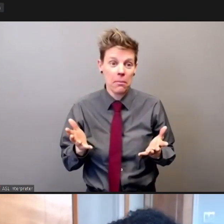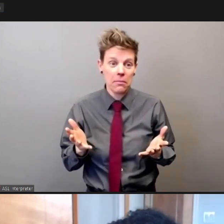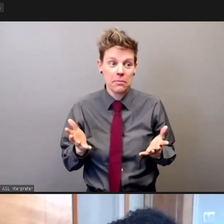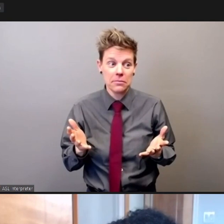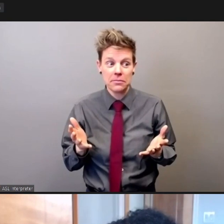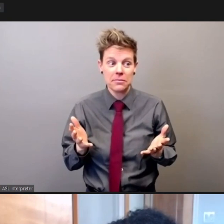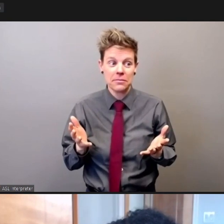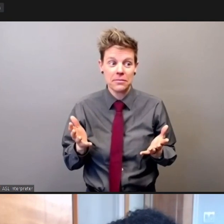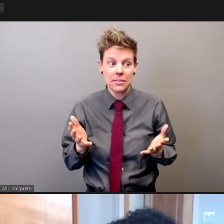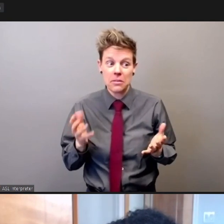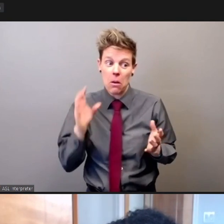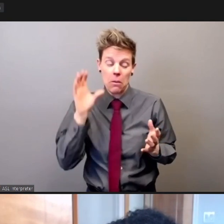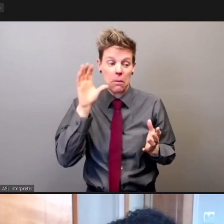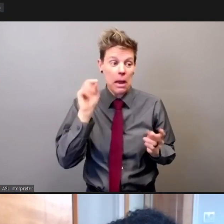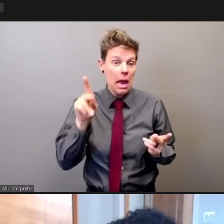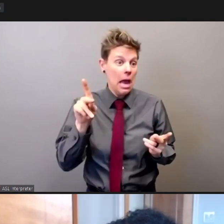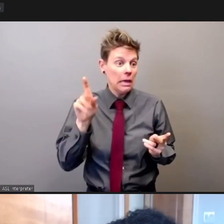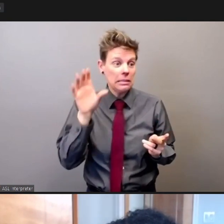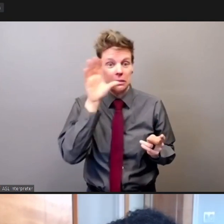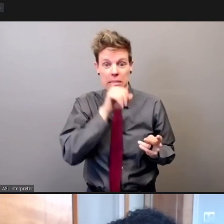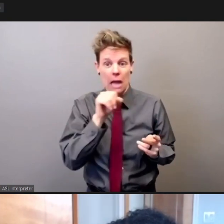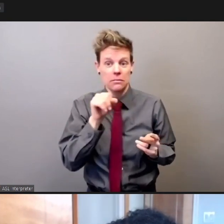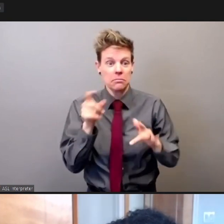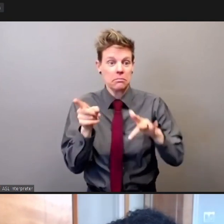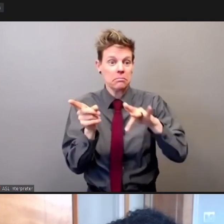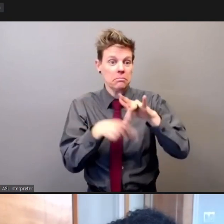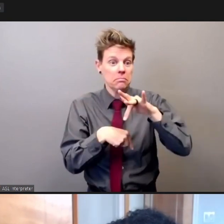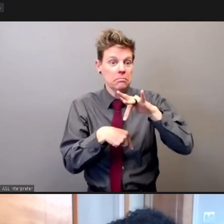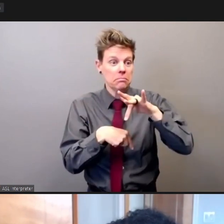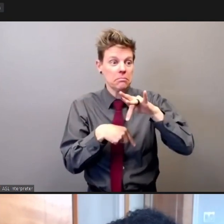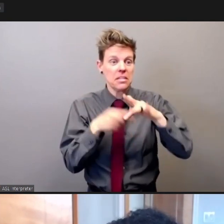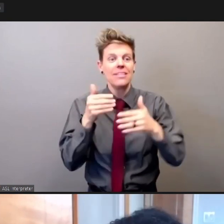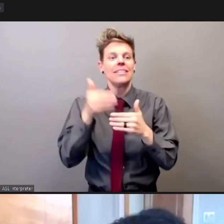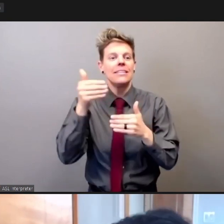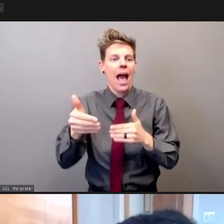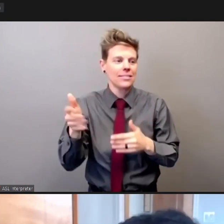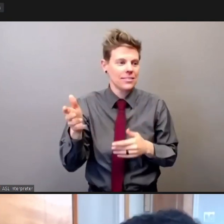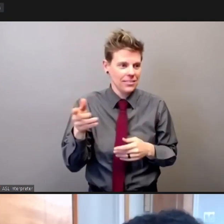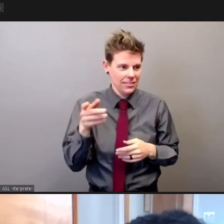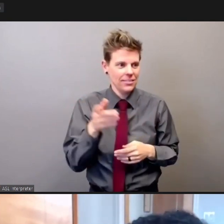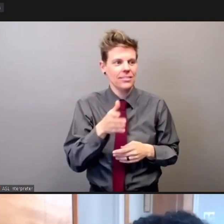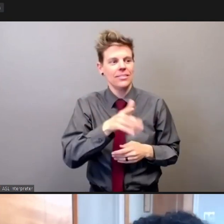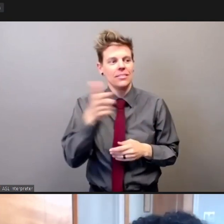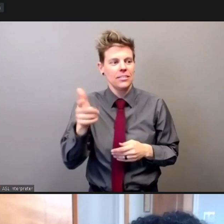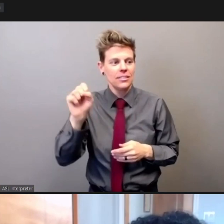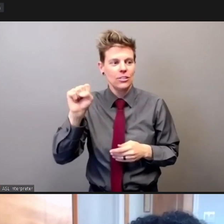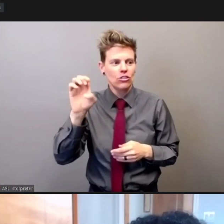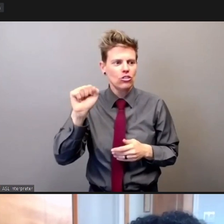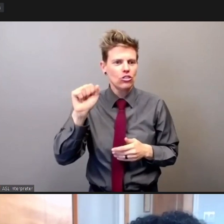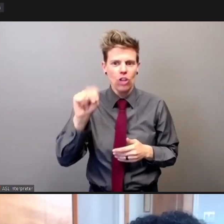Okay, Scott, I'm going to come back to you. Next, we'll go to Sean Griswold.